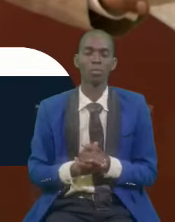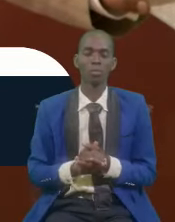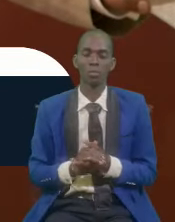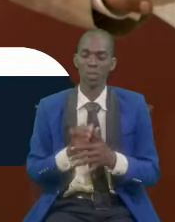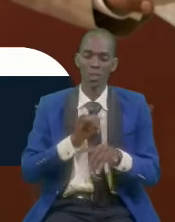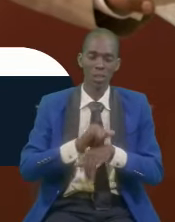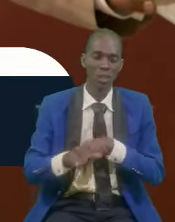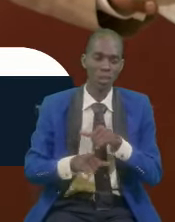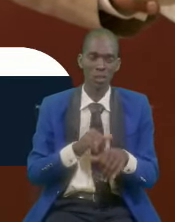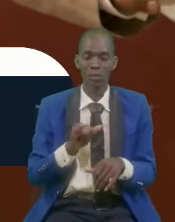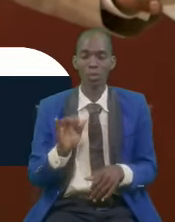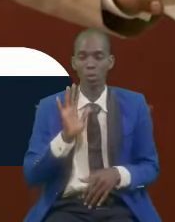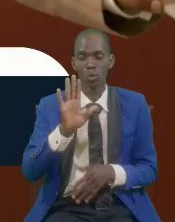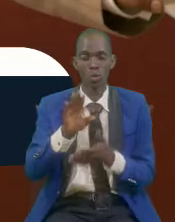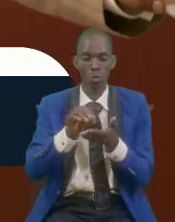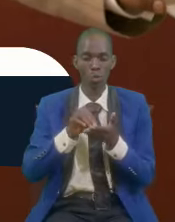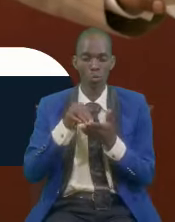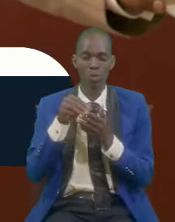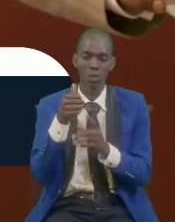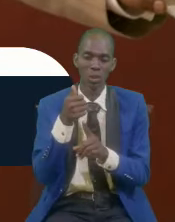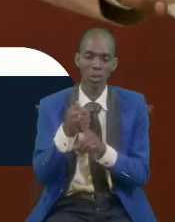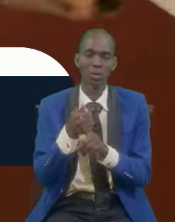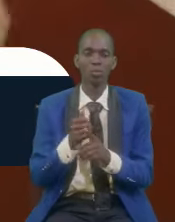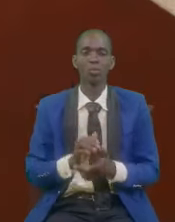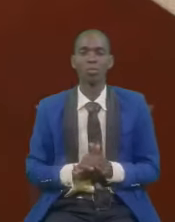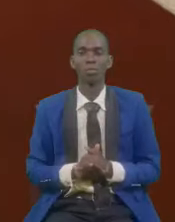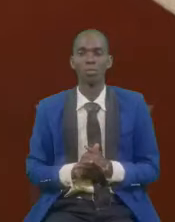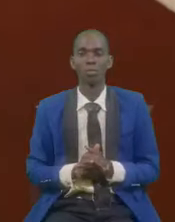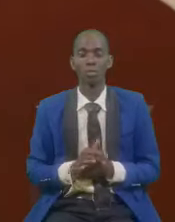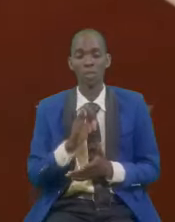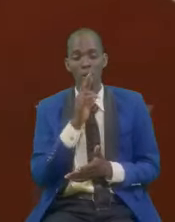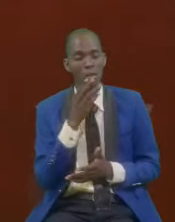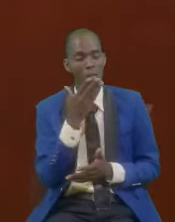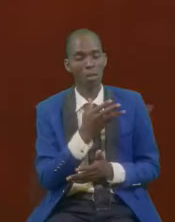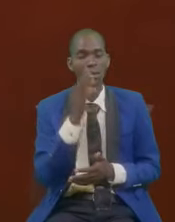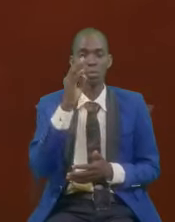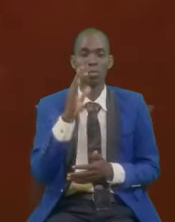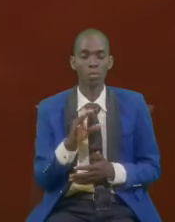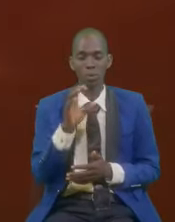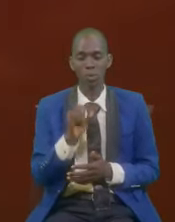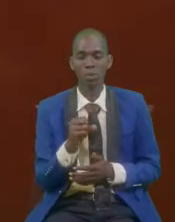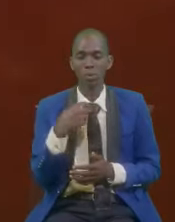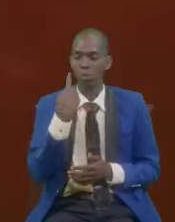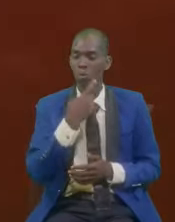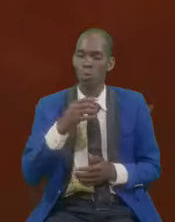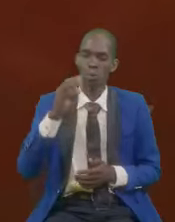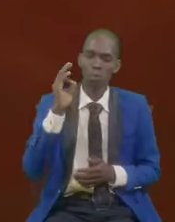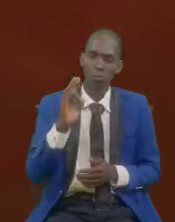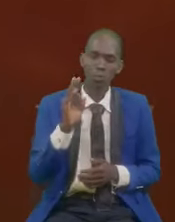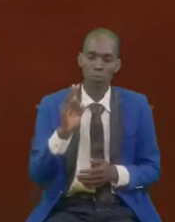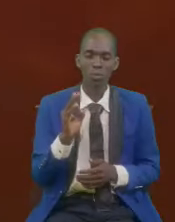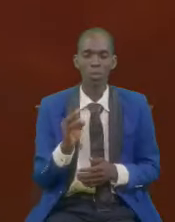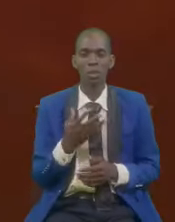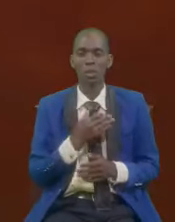deceiving your own selves. Are there preachers who preach, give